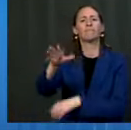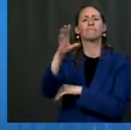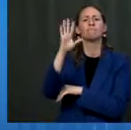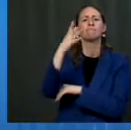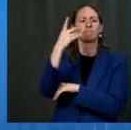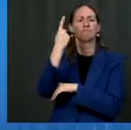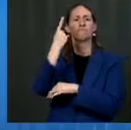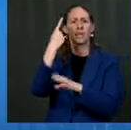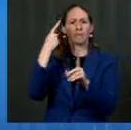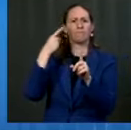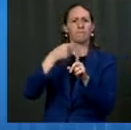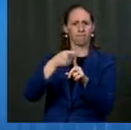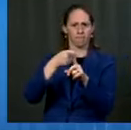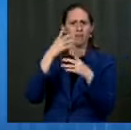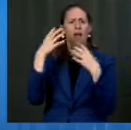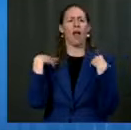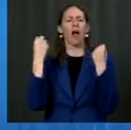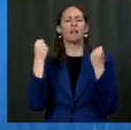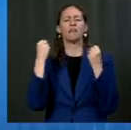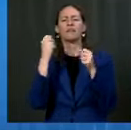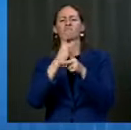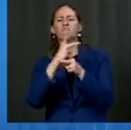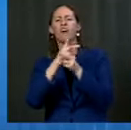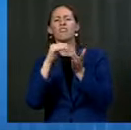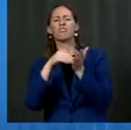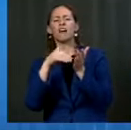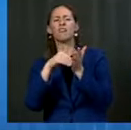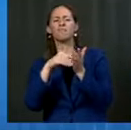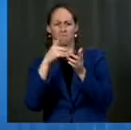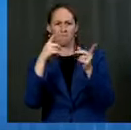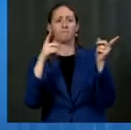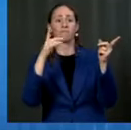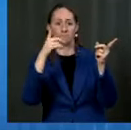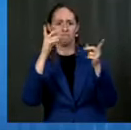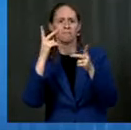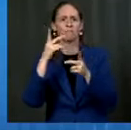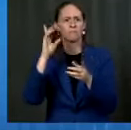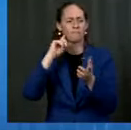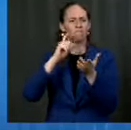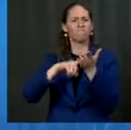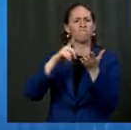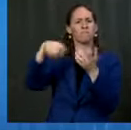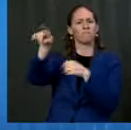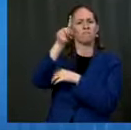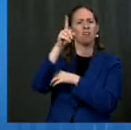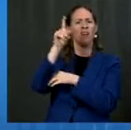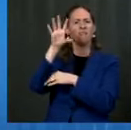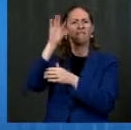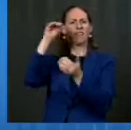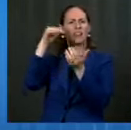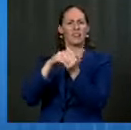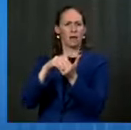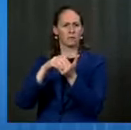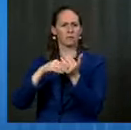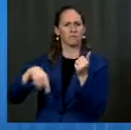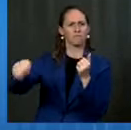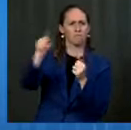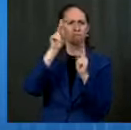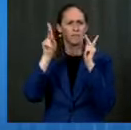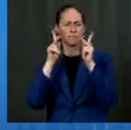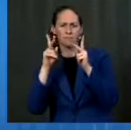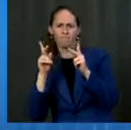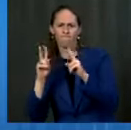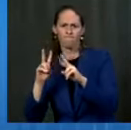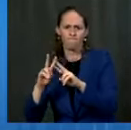Services, looking at more than 150,000 people in the first 3 weeks of August, they compared the